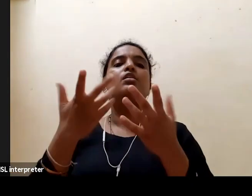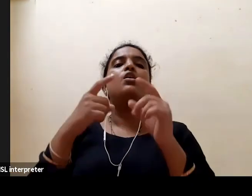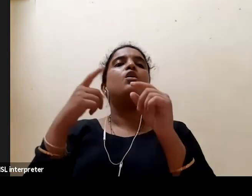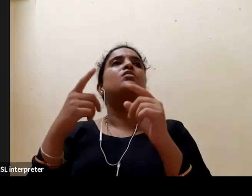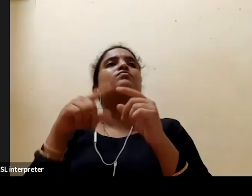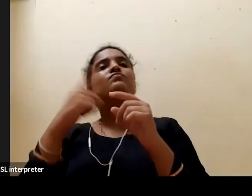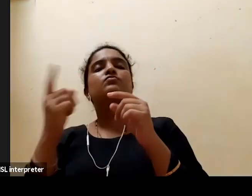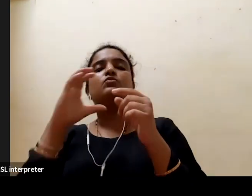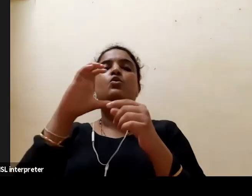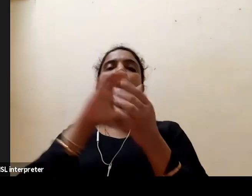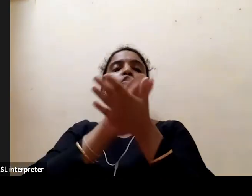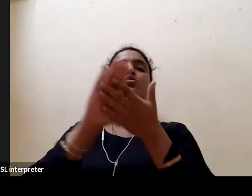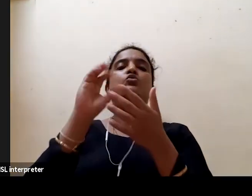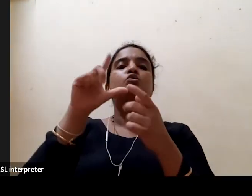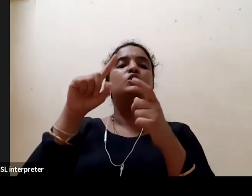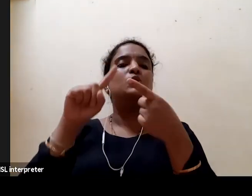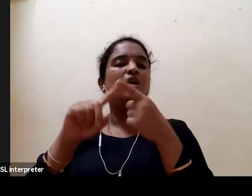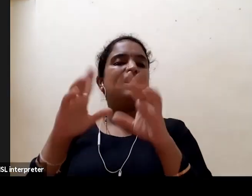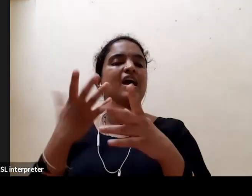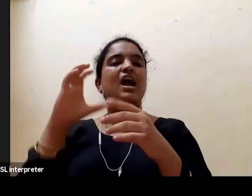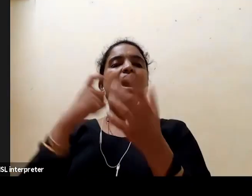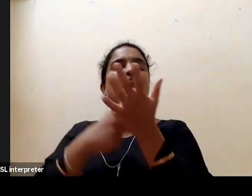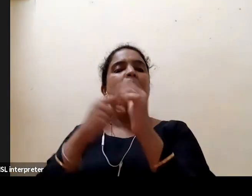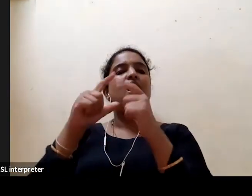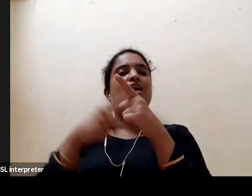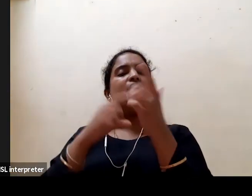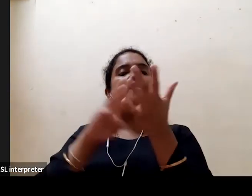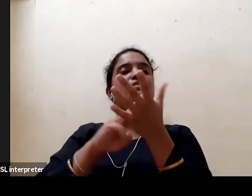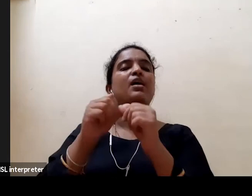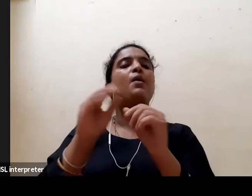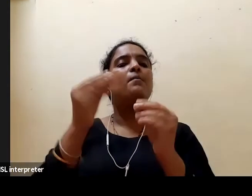again, you have to soak it overnight. So if I say, add